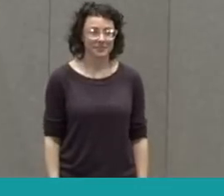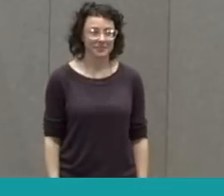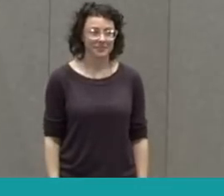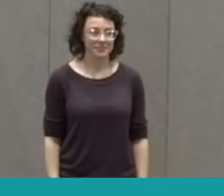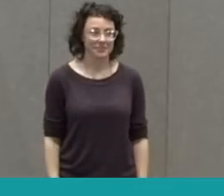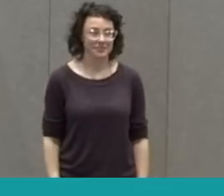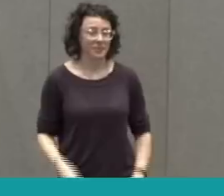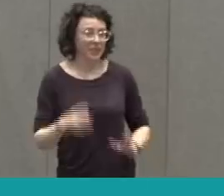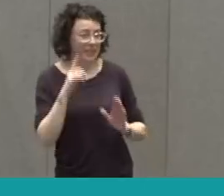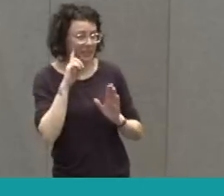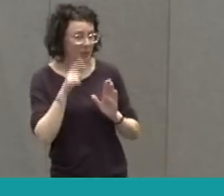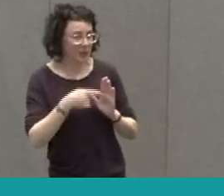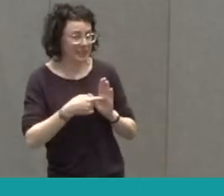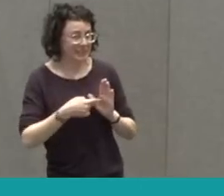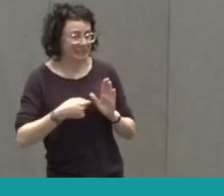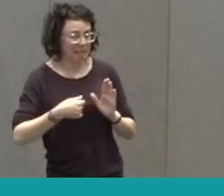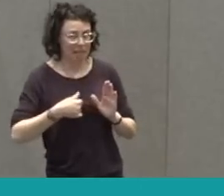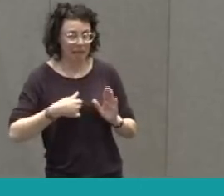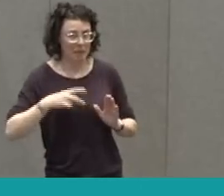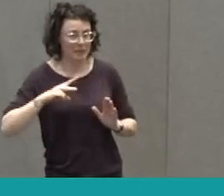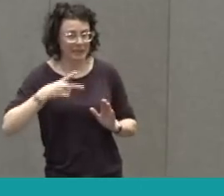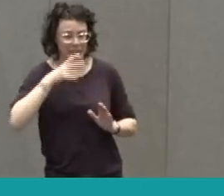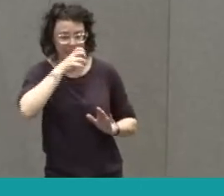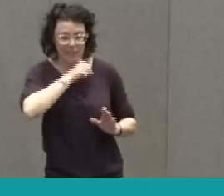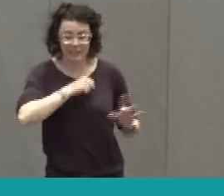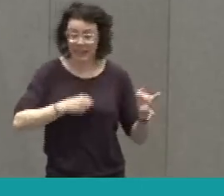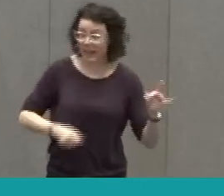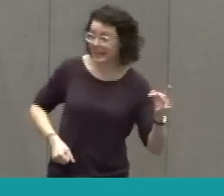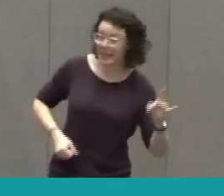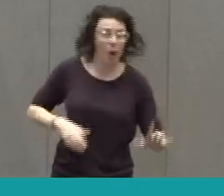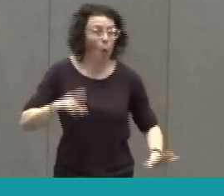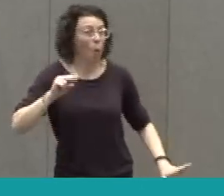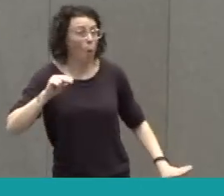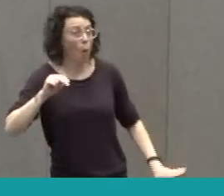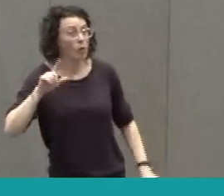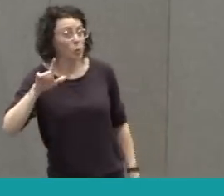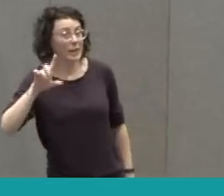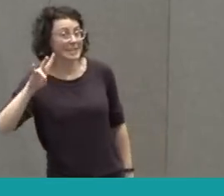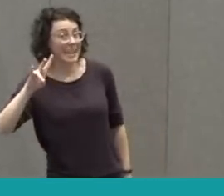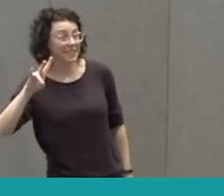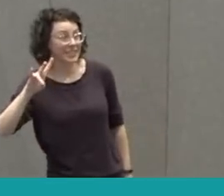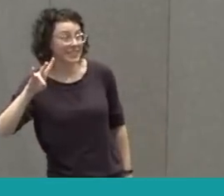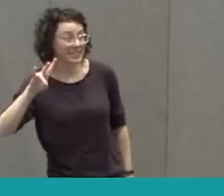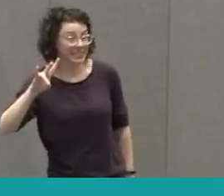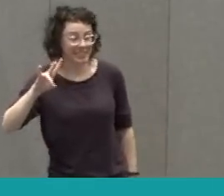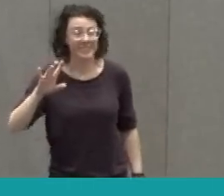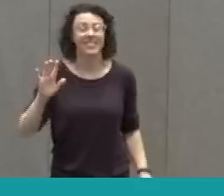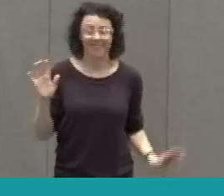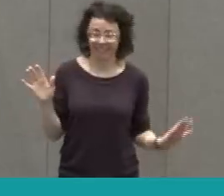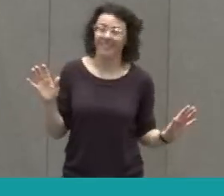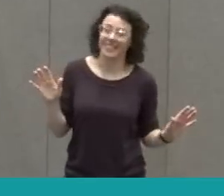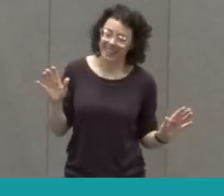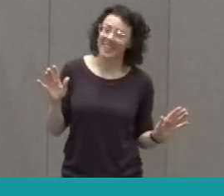So you notice I'm second guessing myself. 18. Nope. It's 27. That's it. See, this is the one that when we were playing